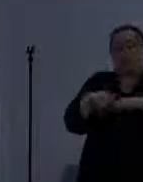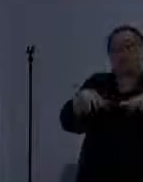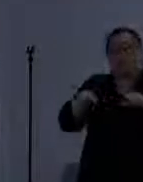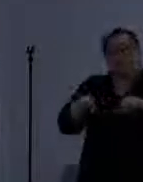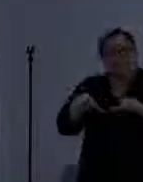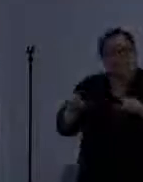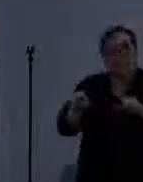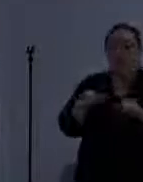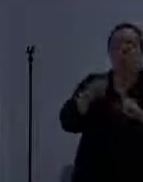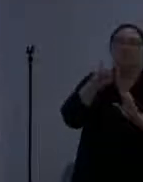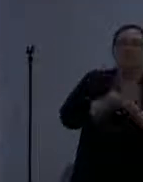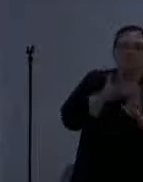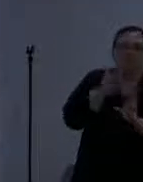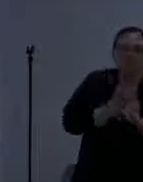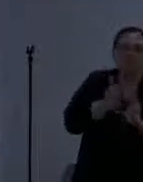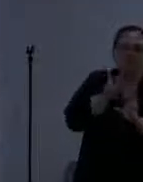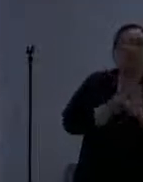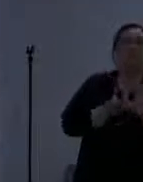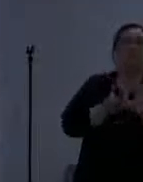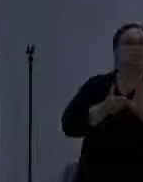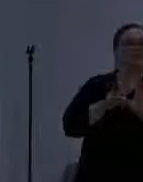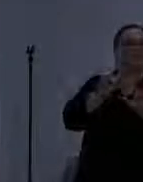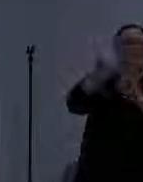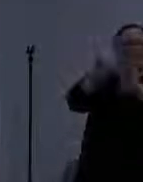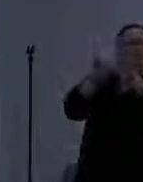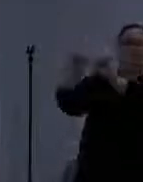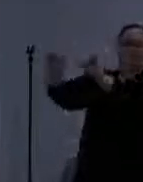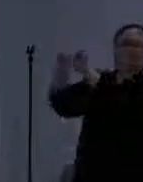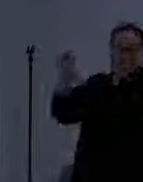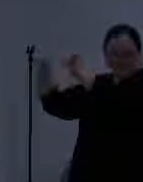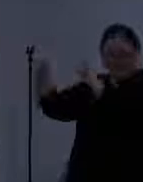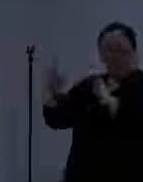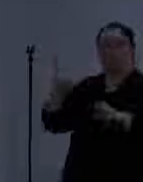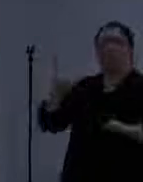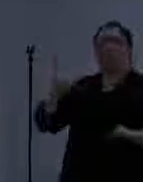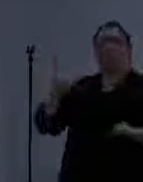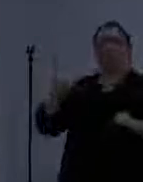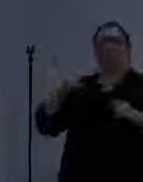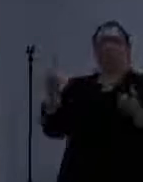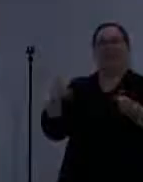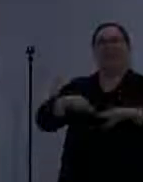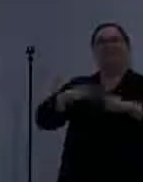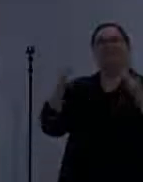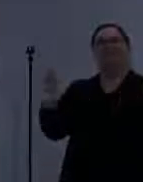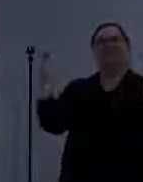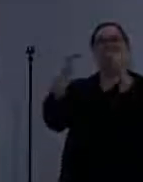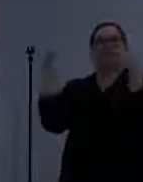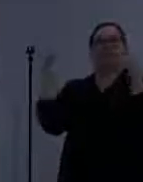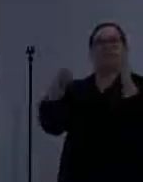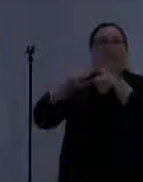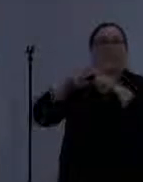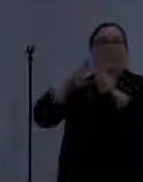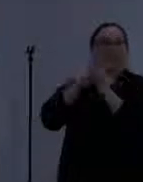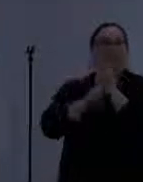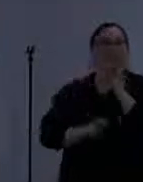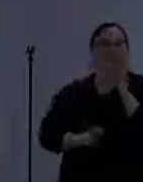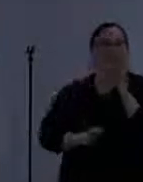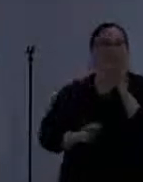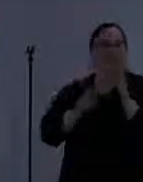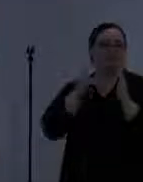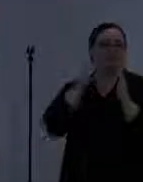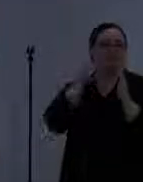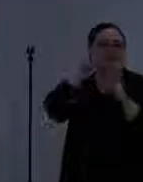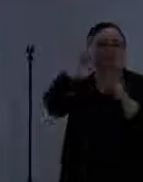psychologists, things like that, you have your own professional accreditation. So there's a different level of registration and expectation under